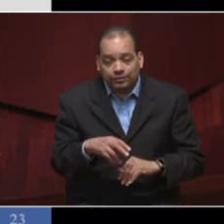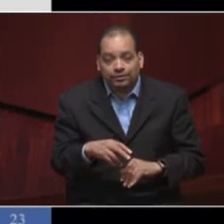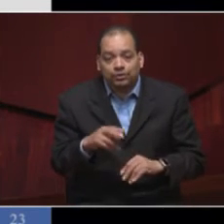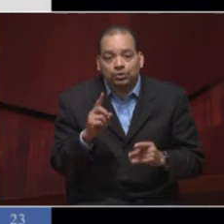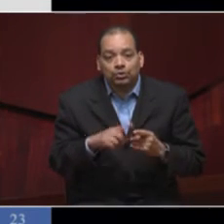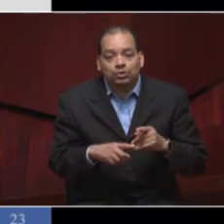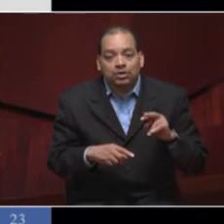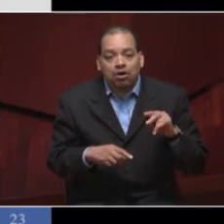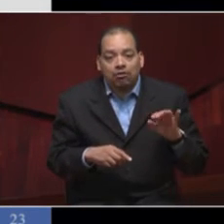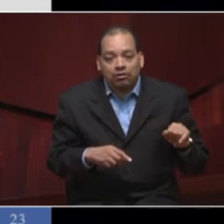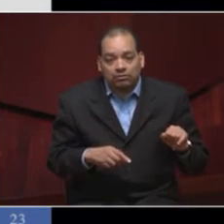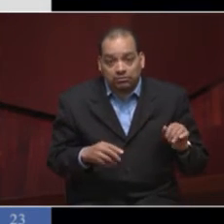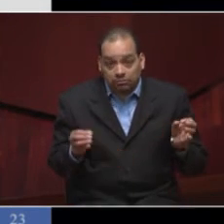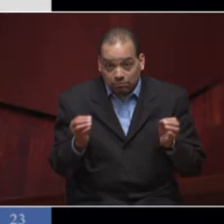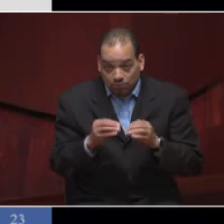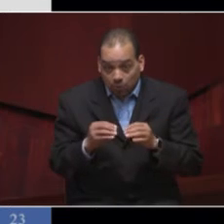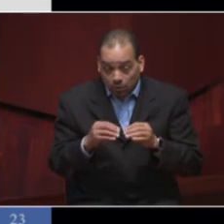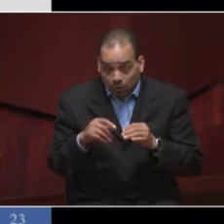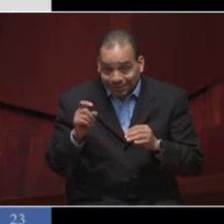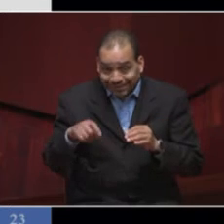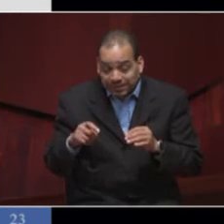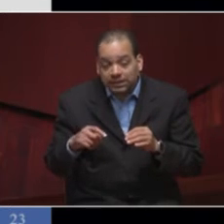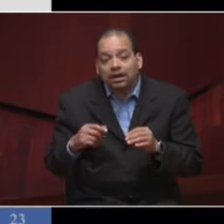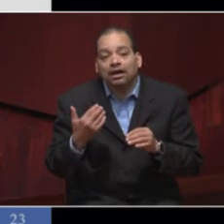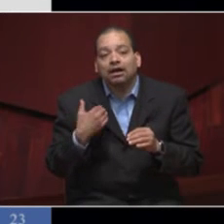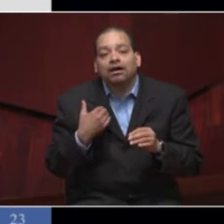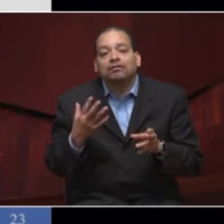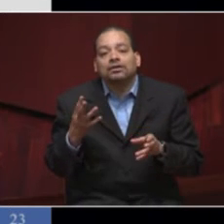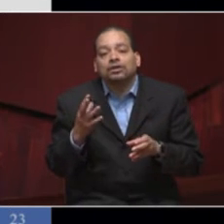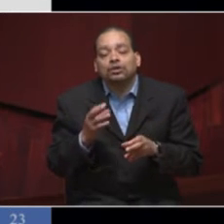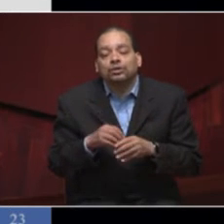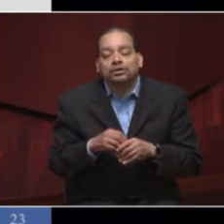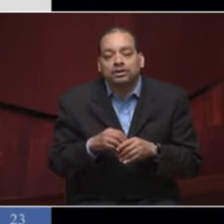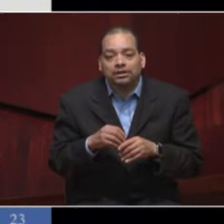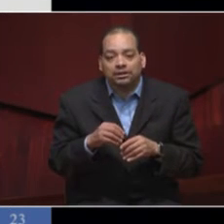For more information about this, we've included the